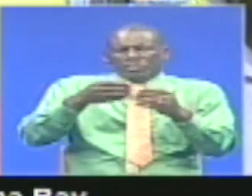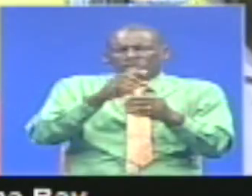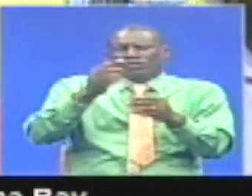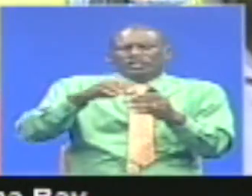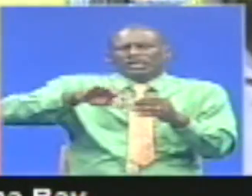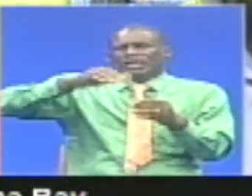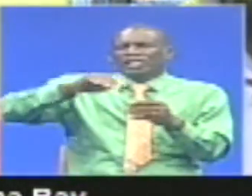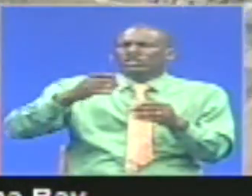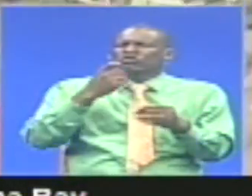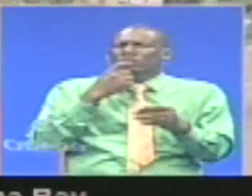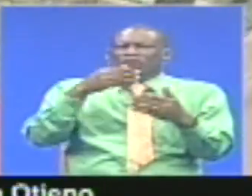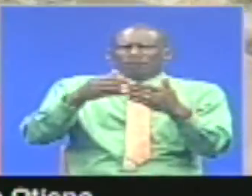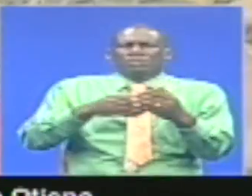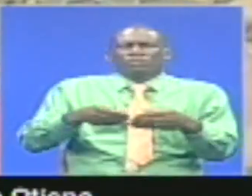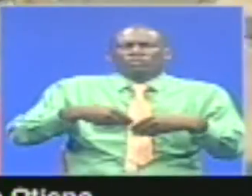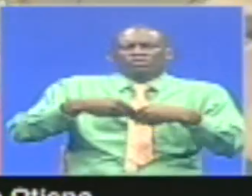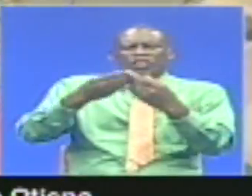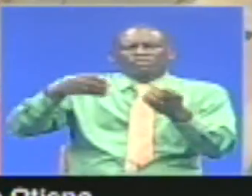now energize the line.